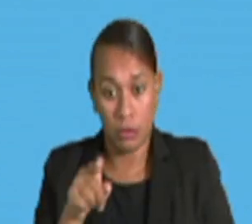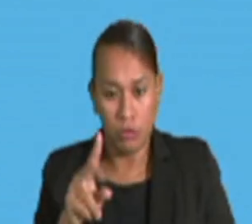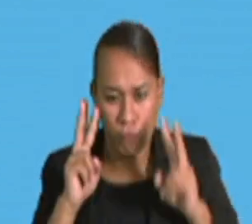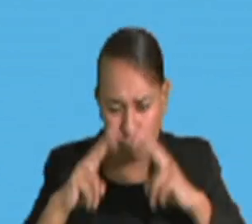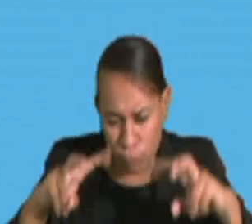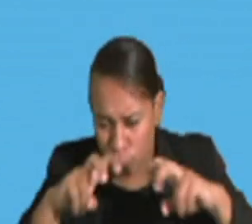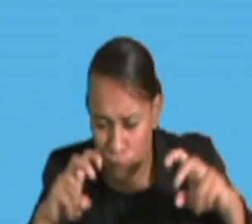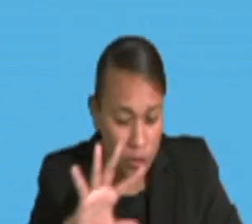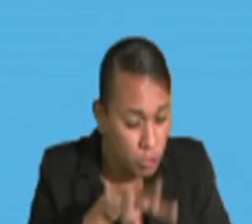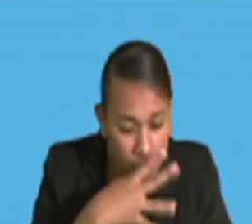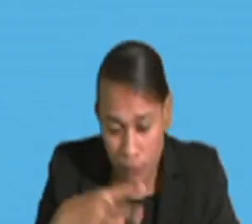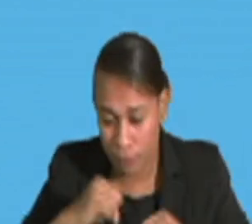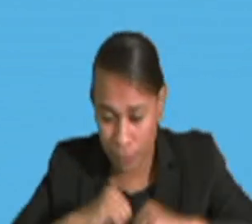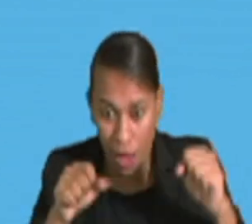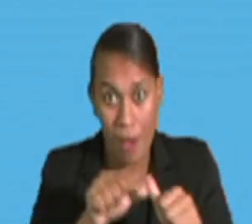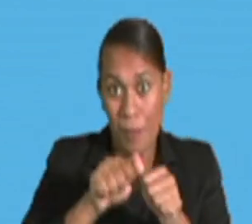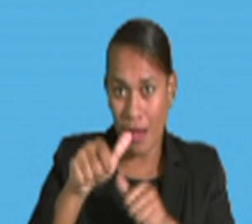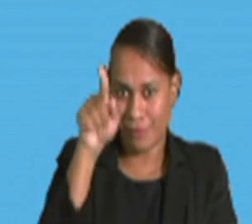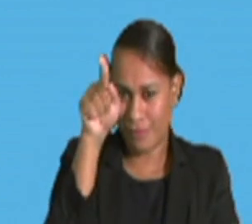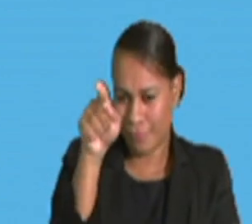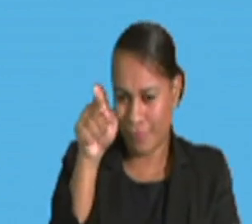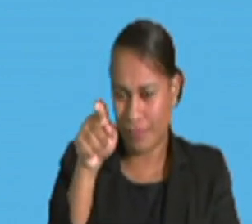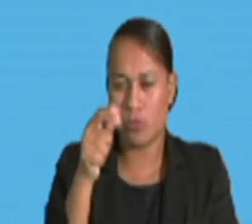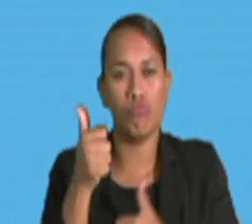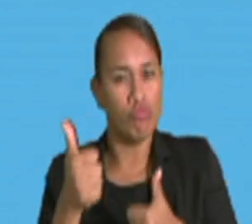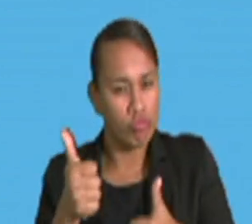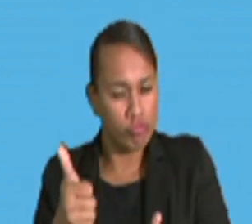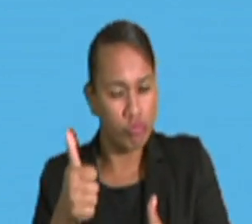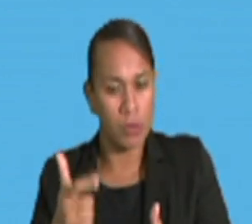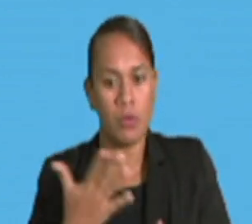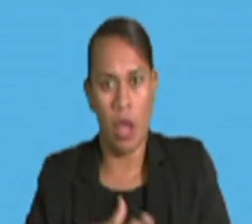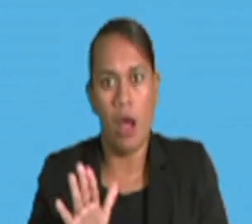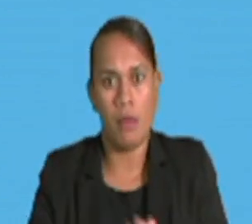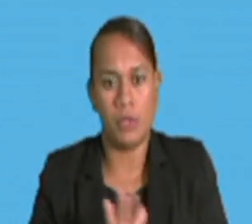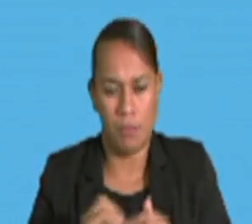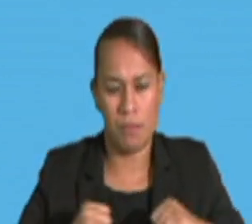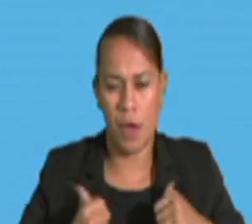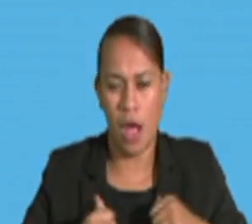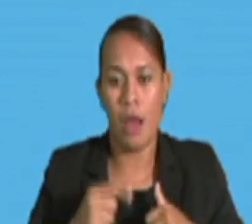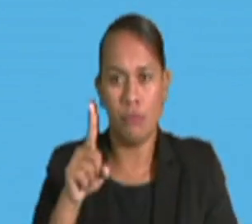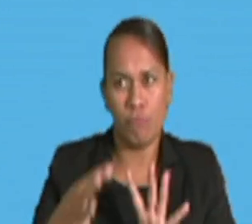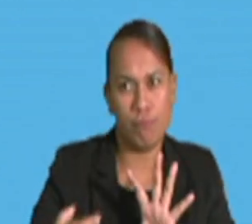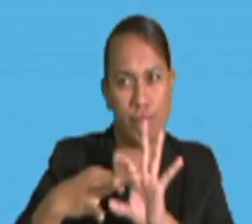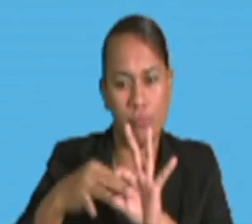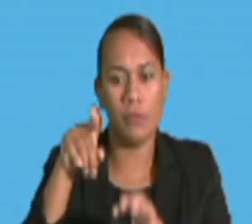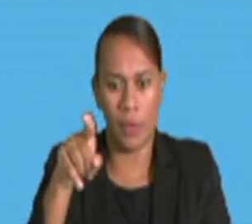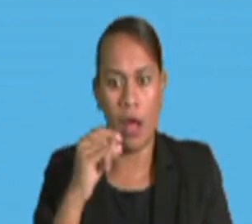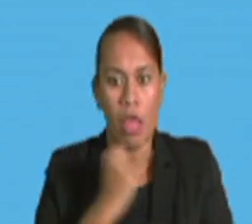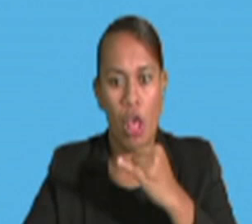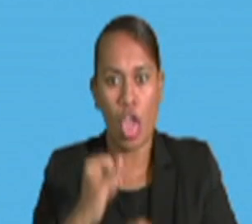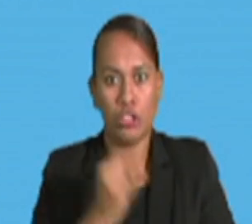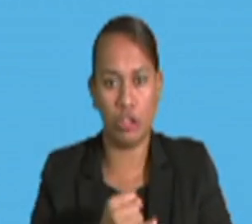partner, and I'm proud to say that we have found that with Malbo, the international leader in